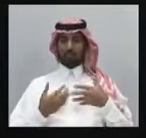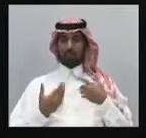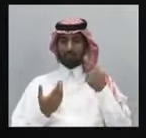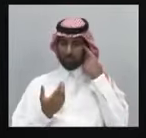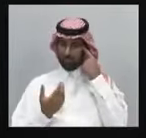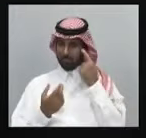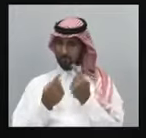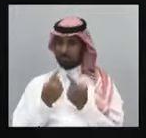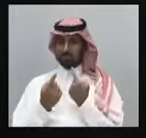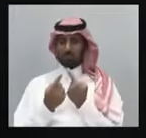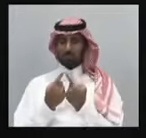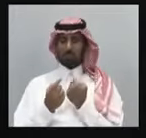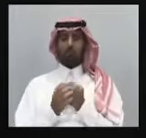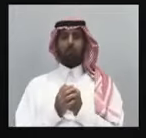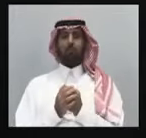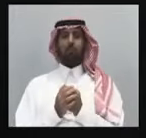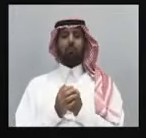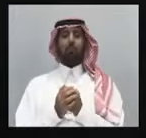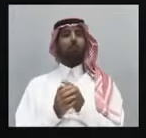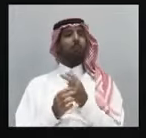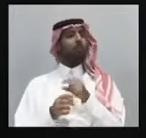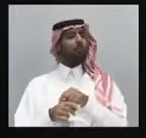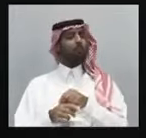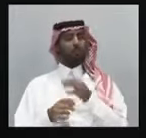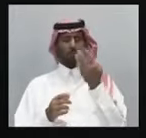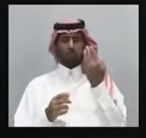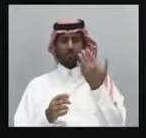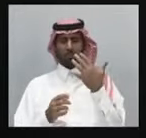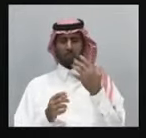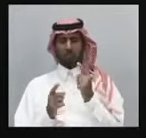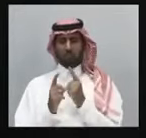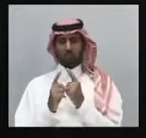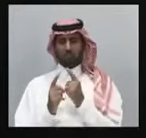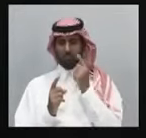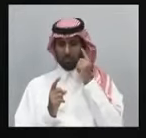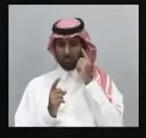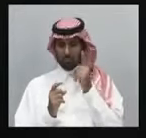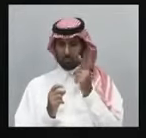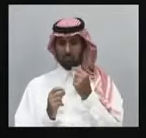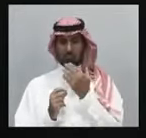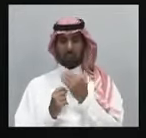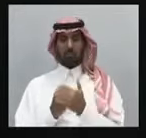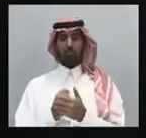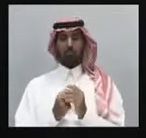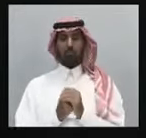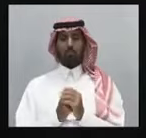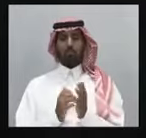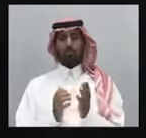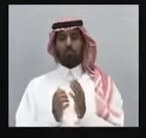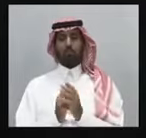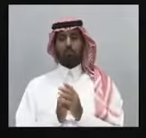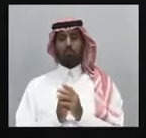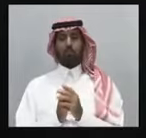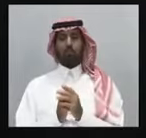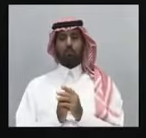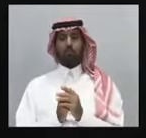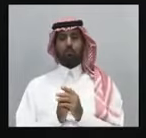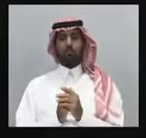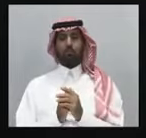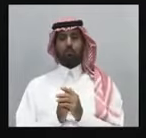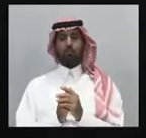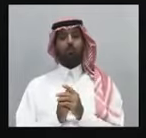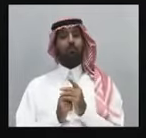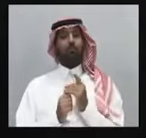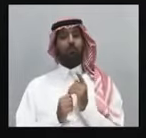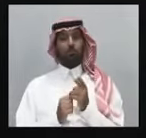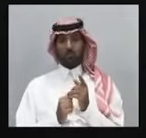to greet people, you will meet new people, so you have to be friendly, outgoing. You have